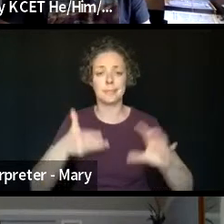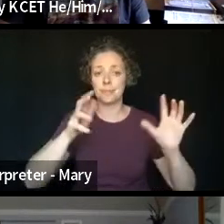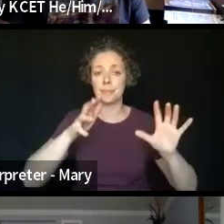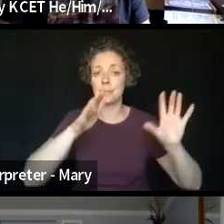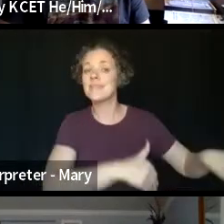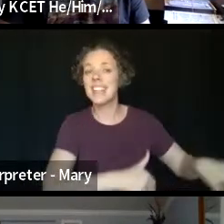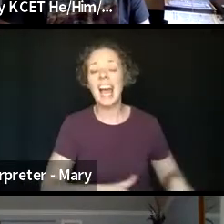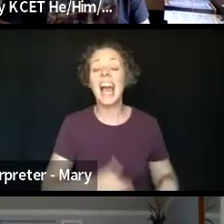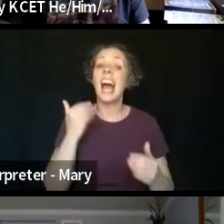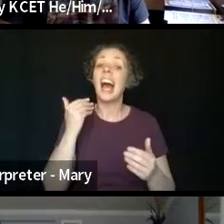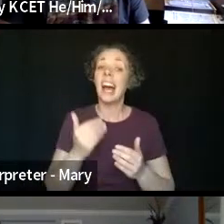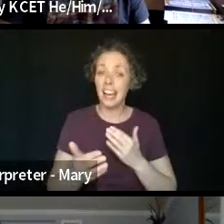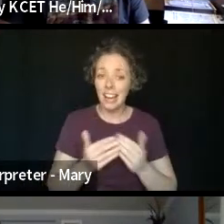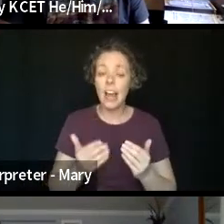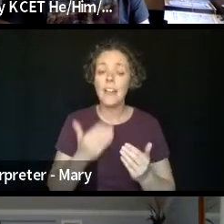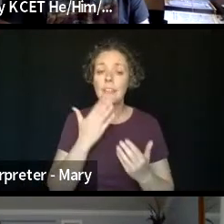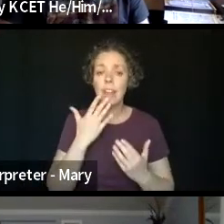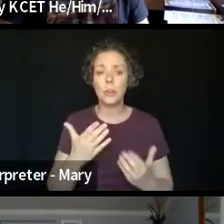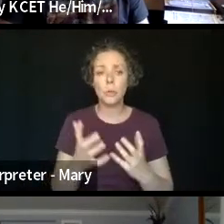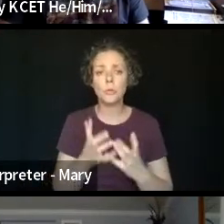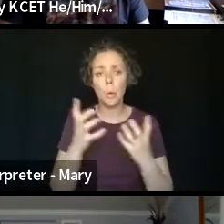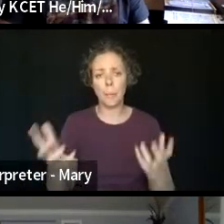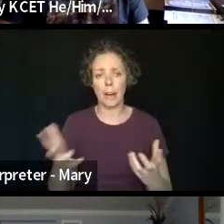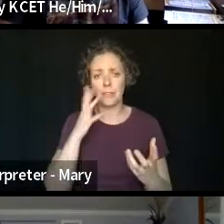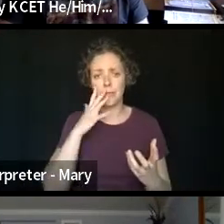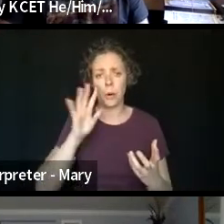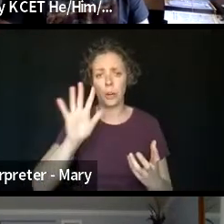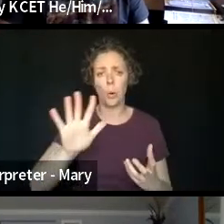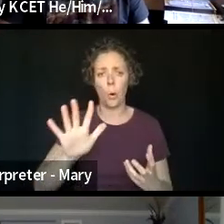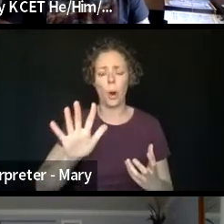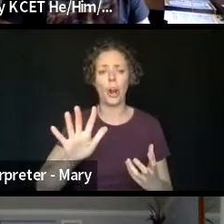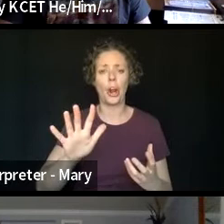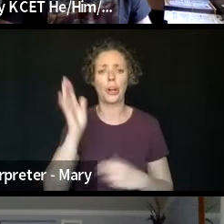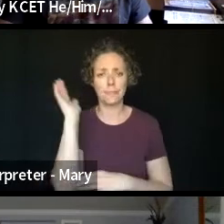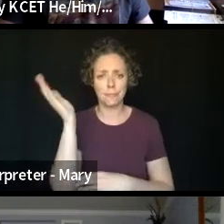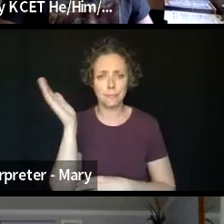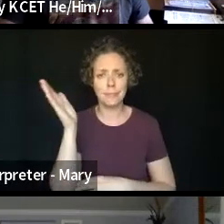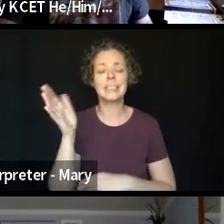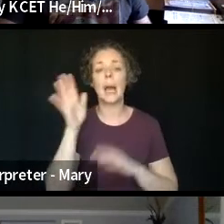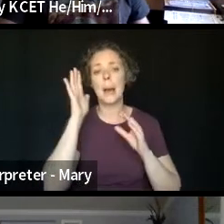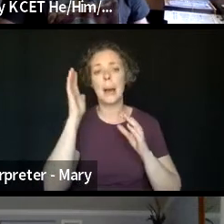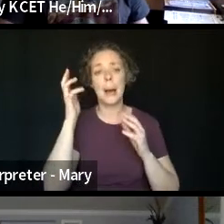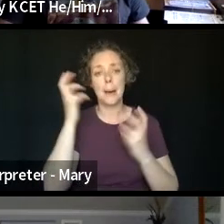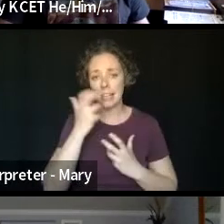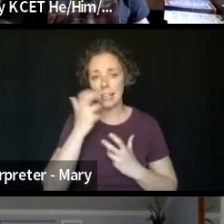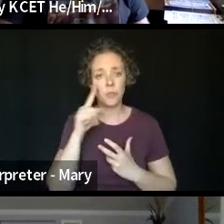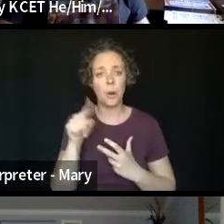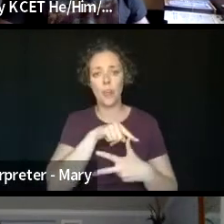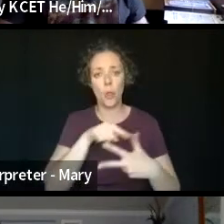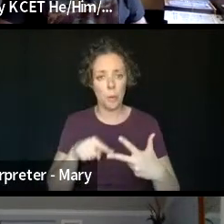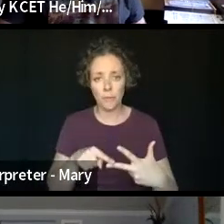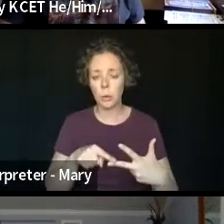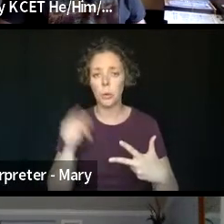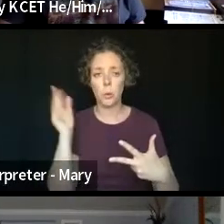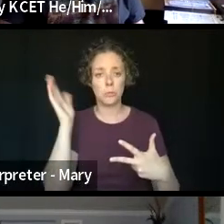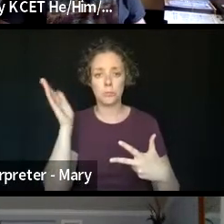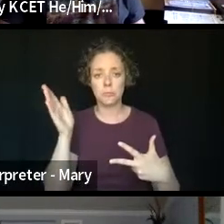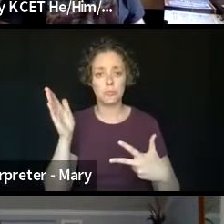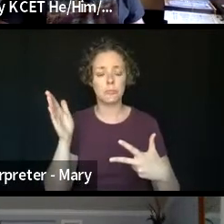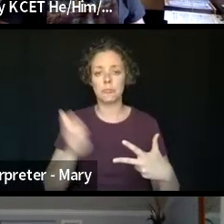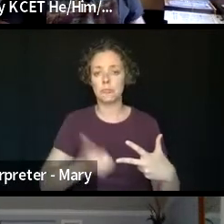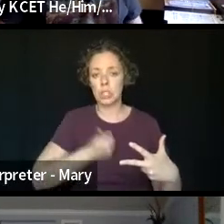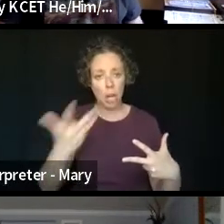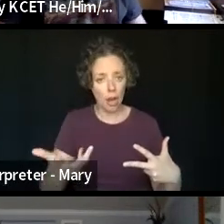you so much for that. That was amazing to have the three of you. So thank you for being on and sharing. I